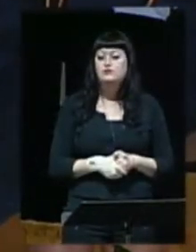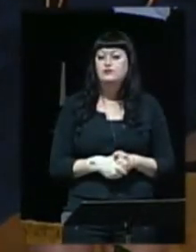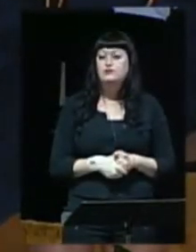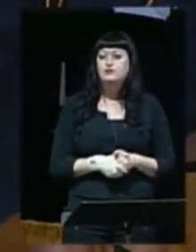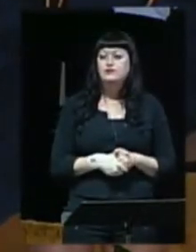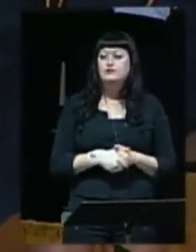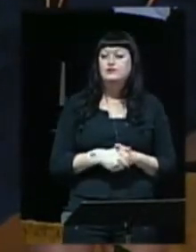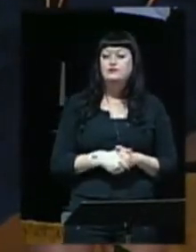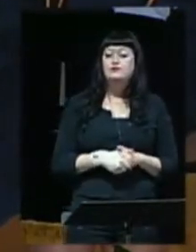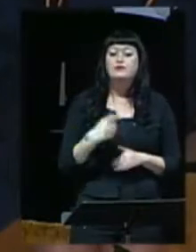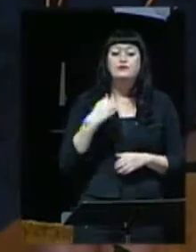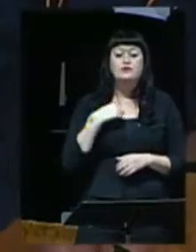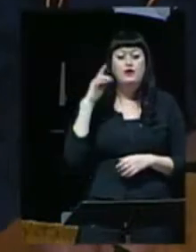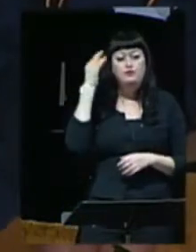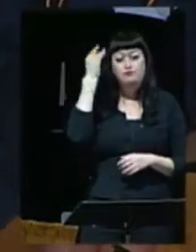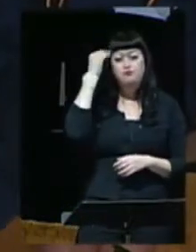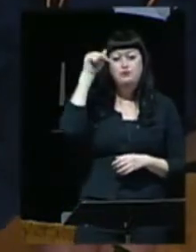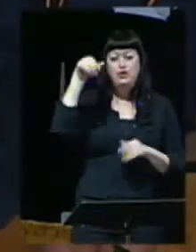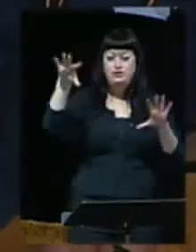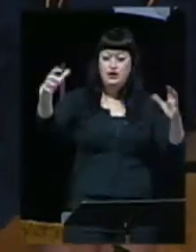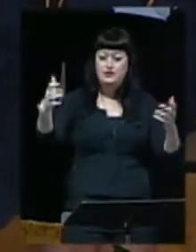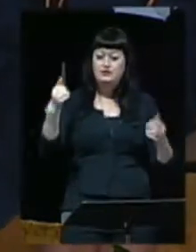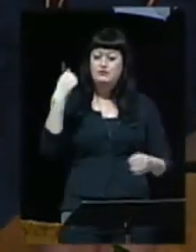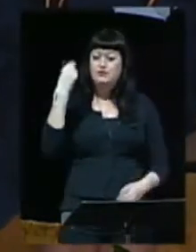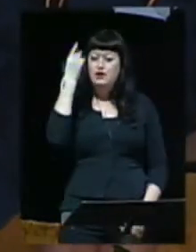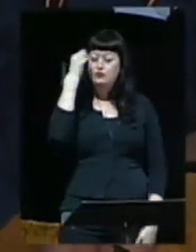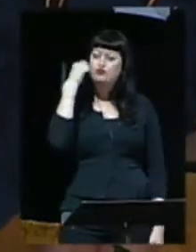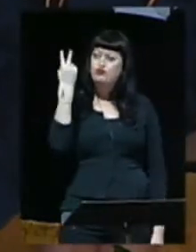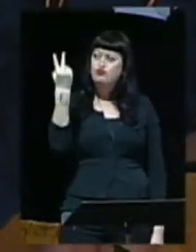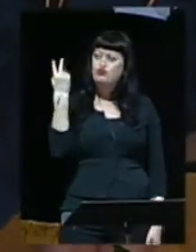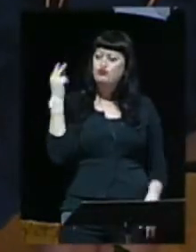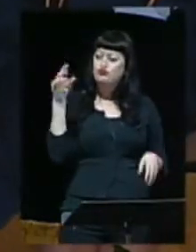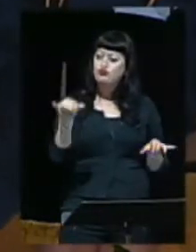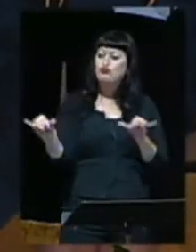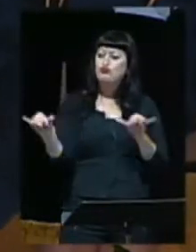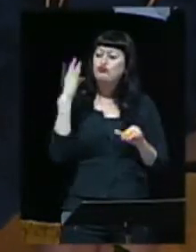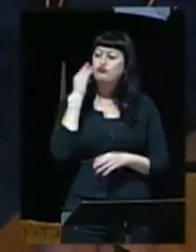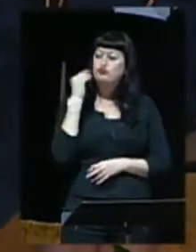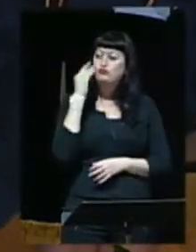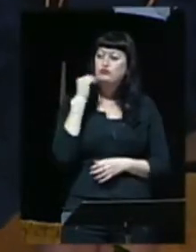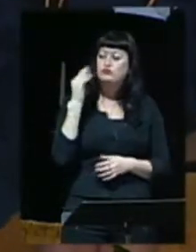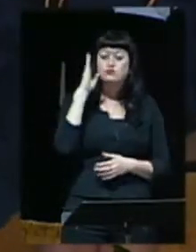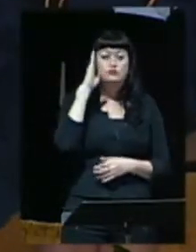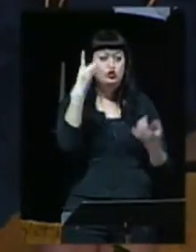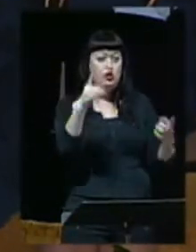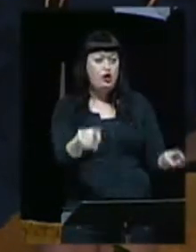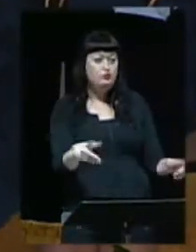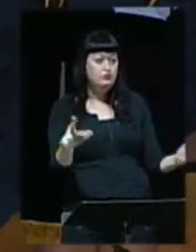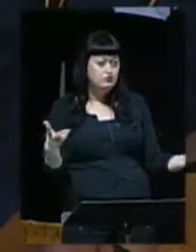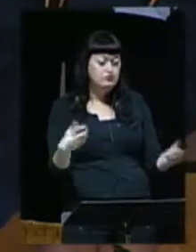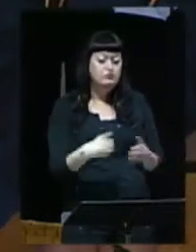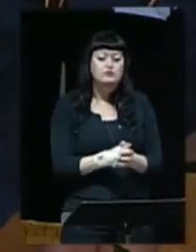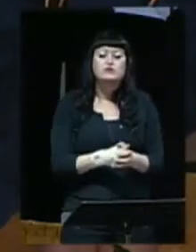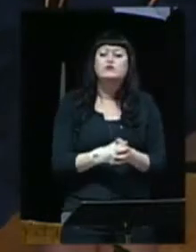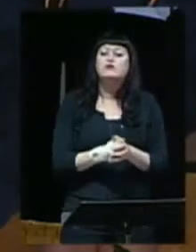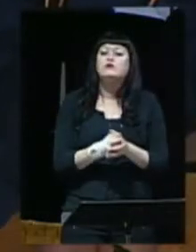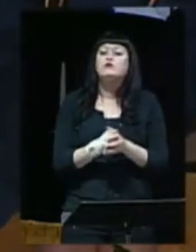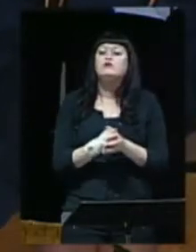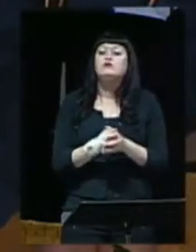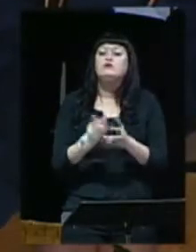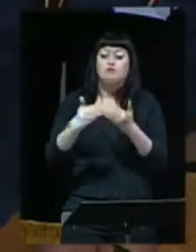When I think of our class, I will think about the past we have shared and what our futures all entail. As we walk into the wider